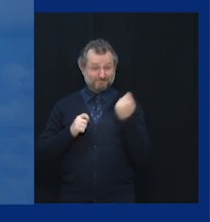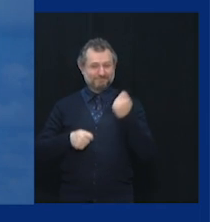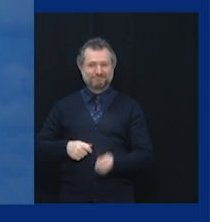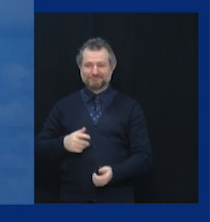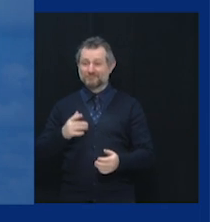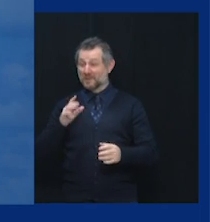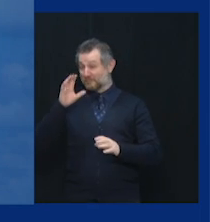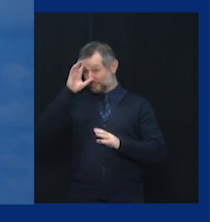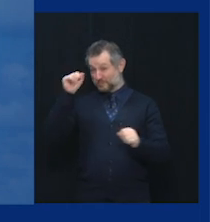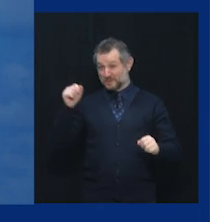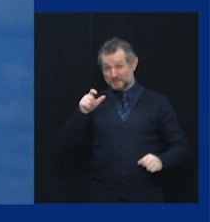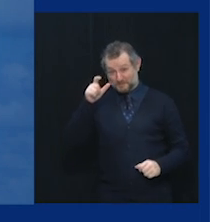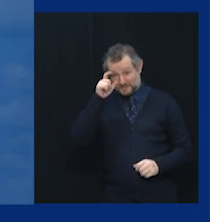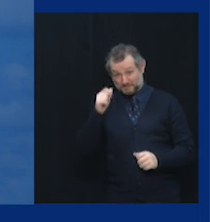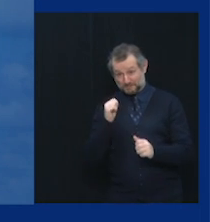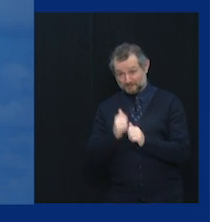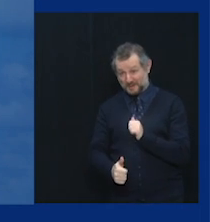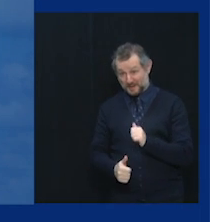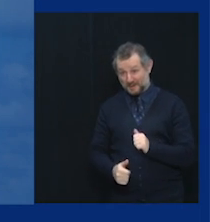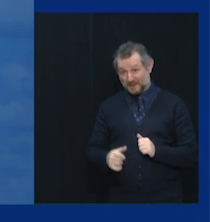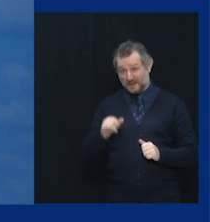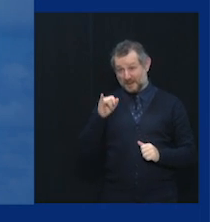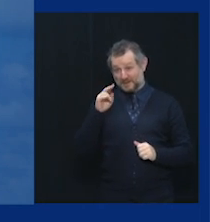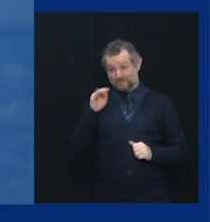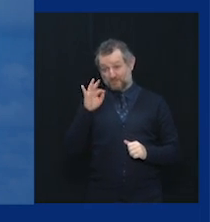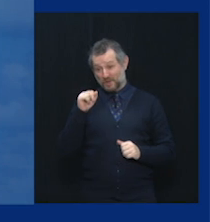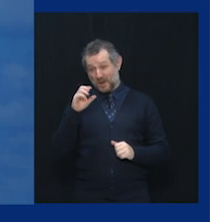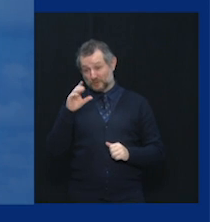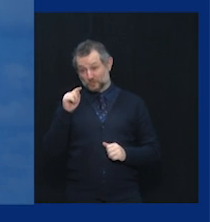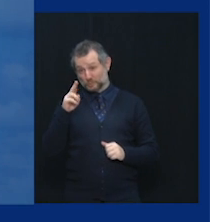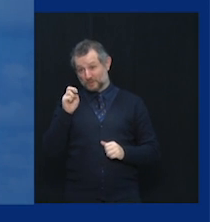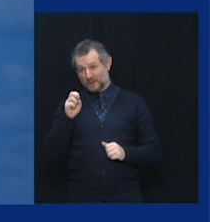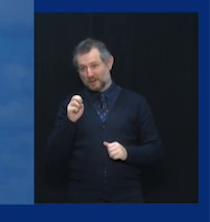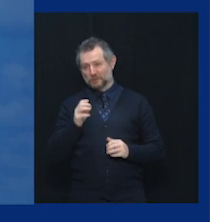an infrastructure bill, which he will,